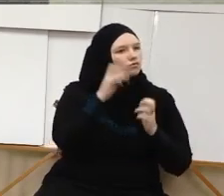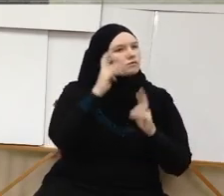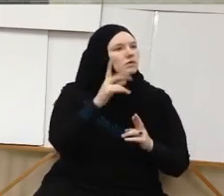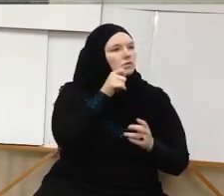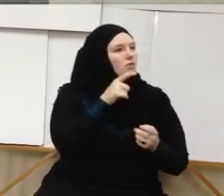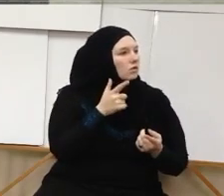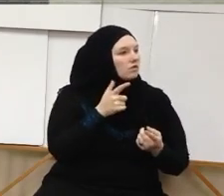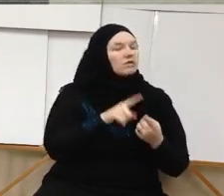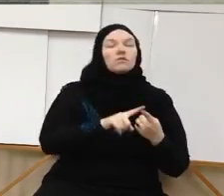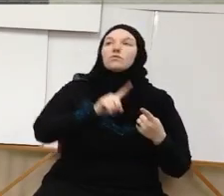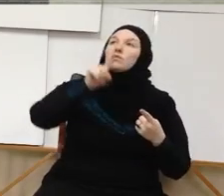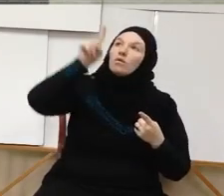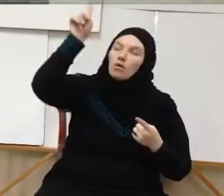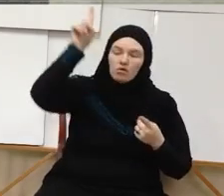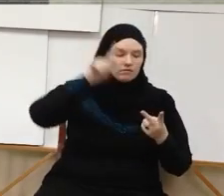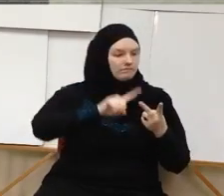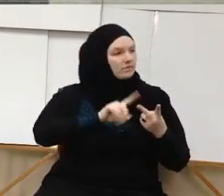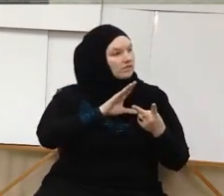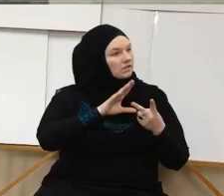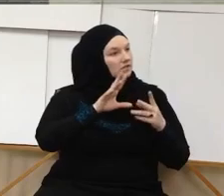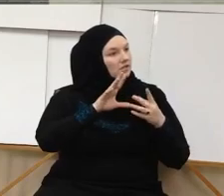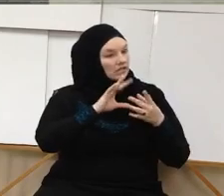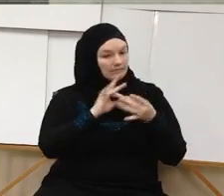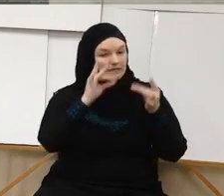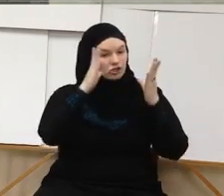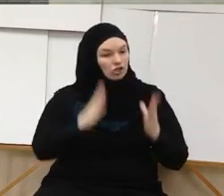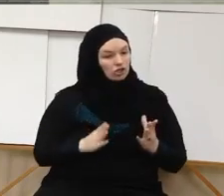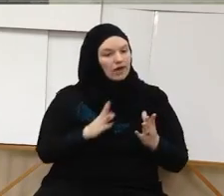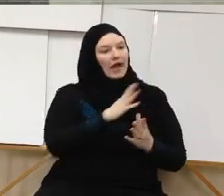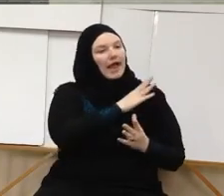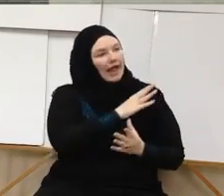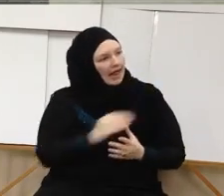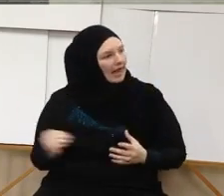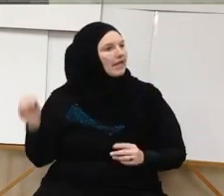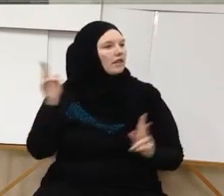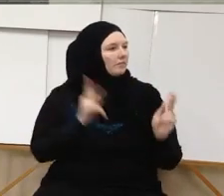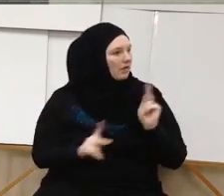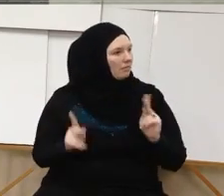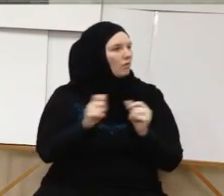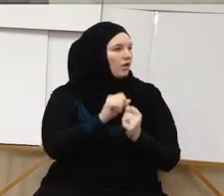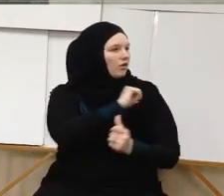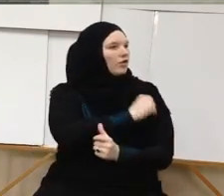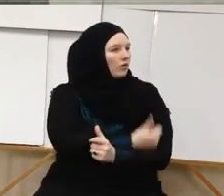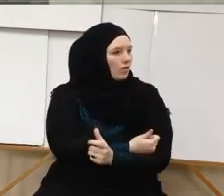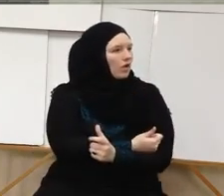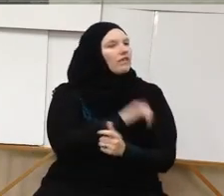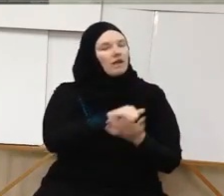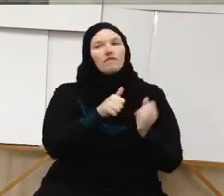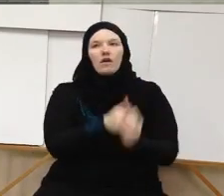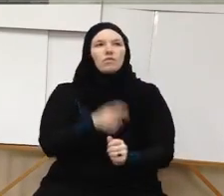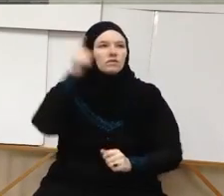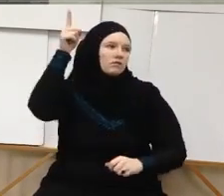and to people in authority from amongst you. The same word used in the